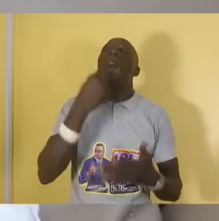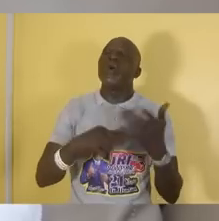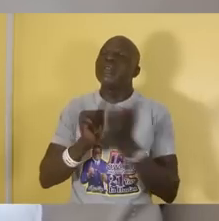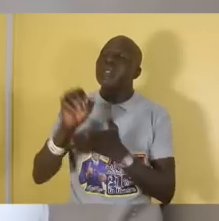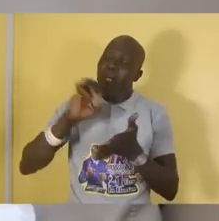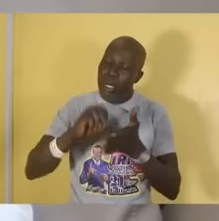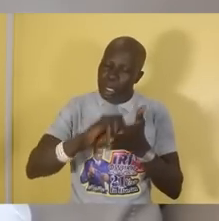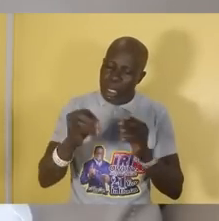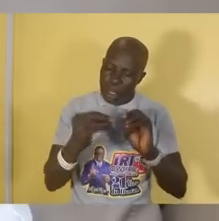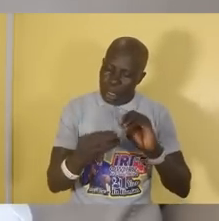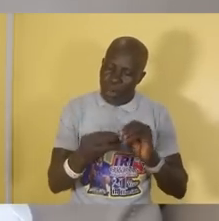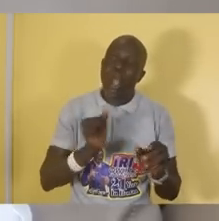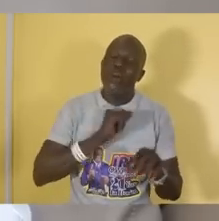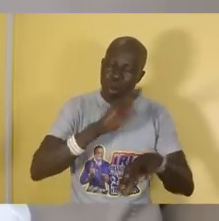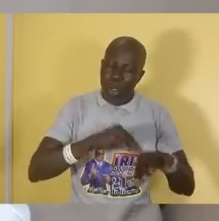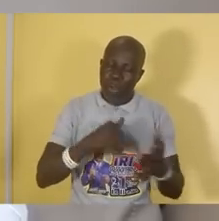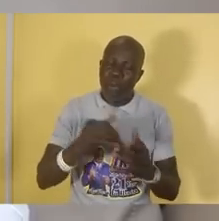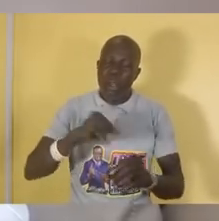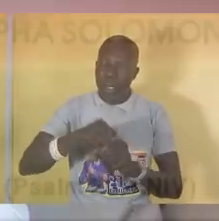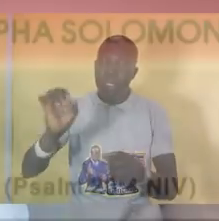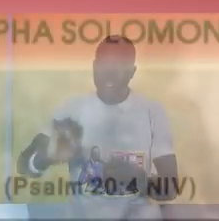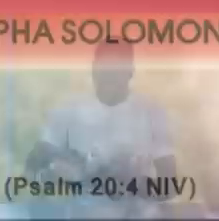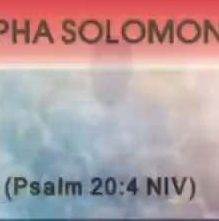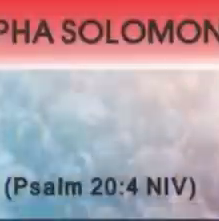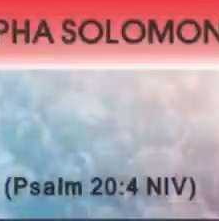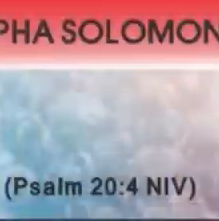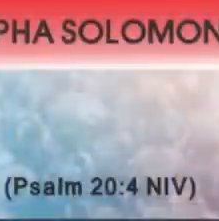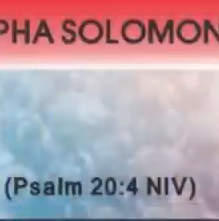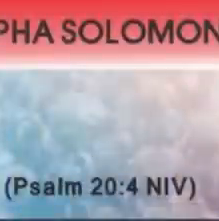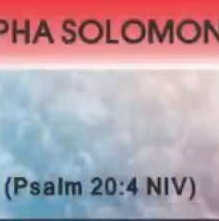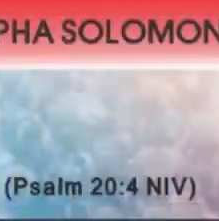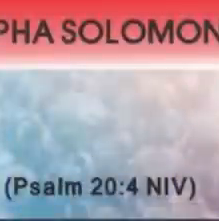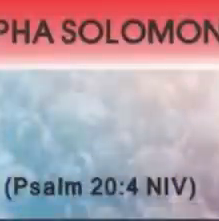He said, what's the account number? I'll call it for you. Write it.